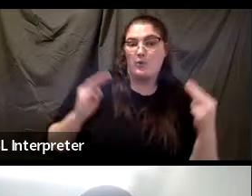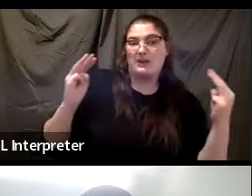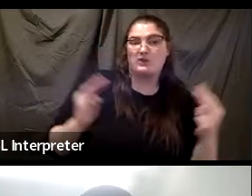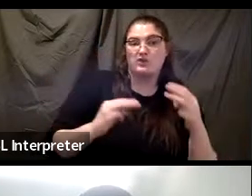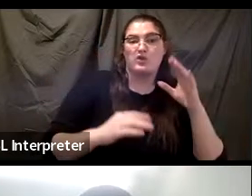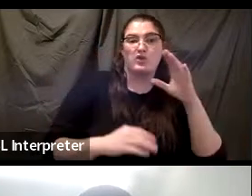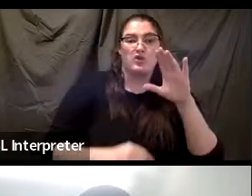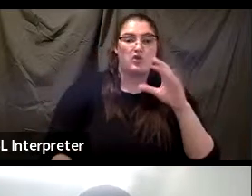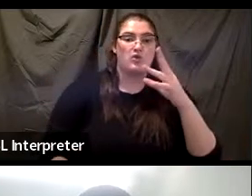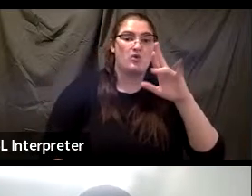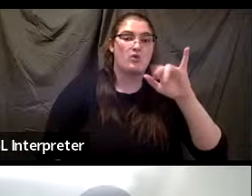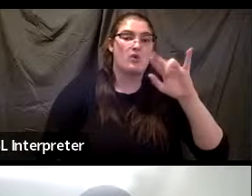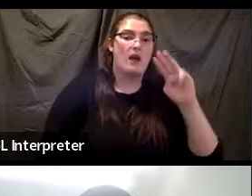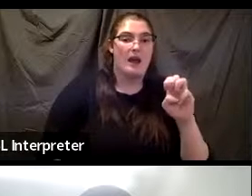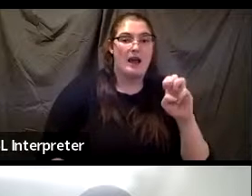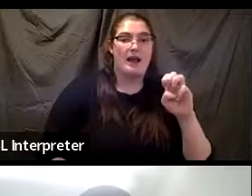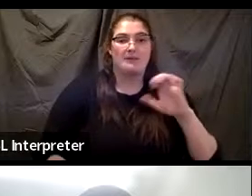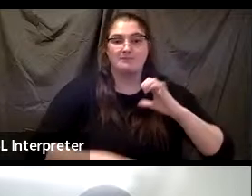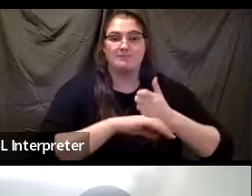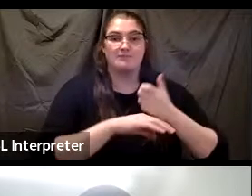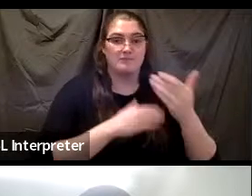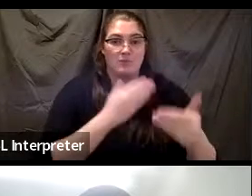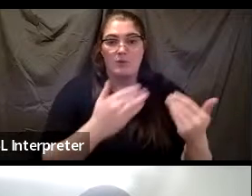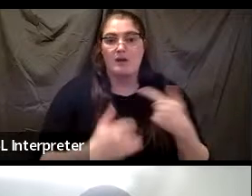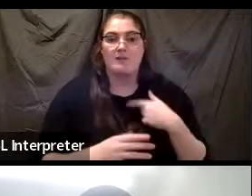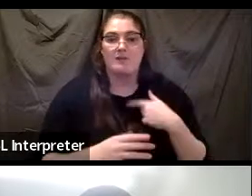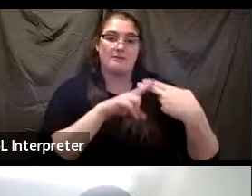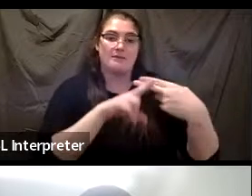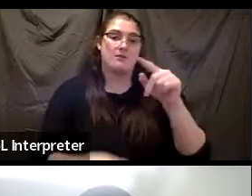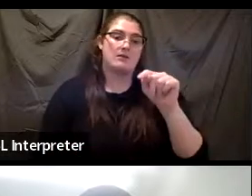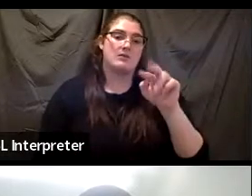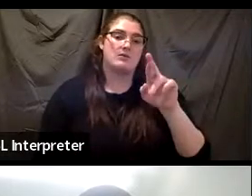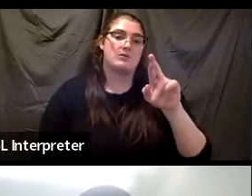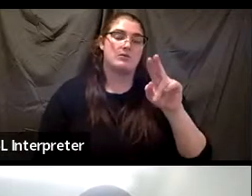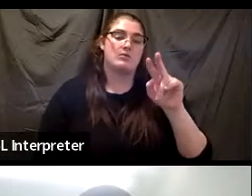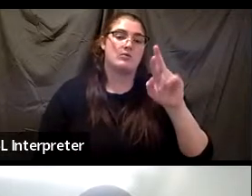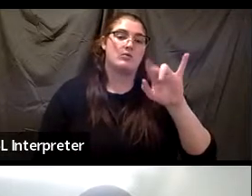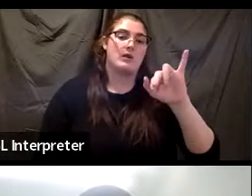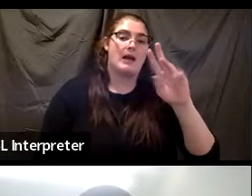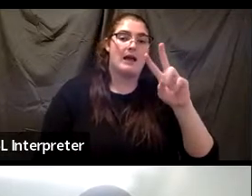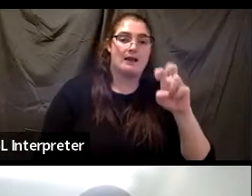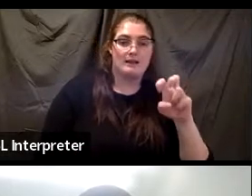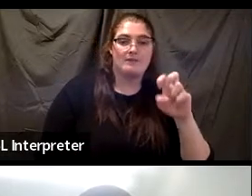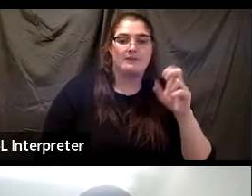named that Thrive this year, and that is happening in the Rosedale area.